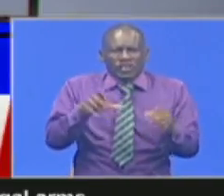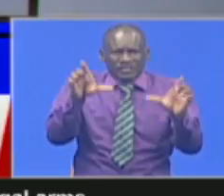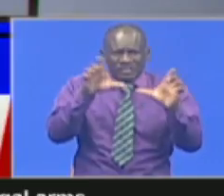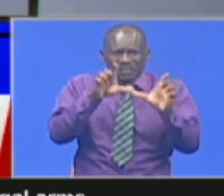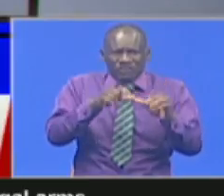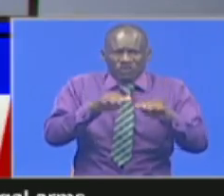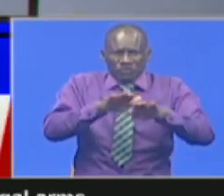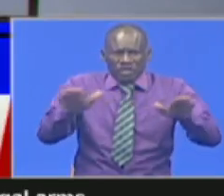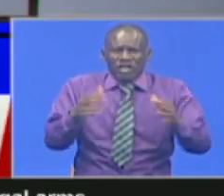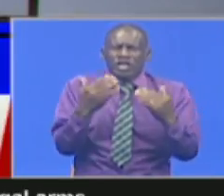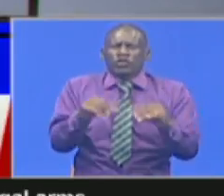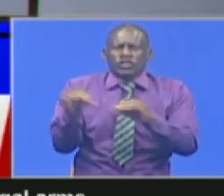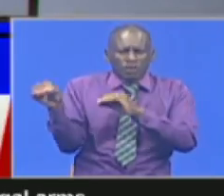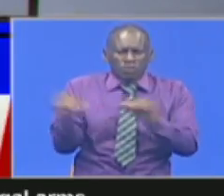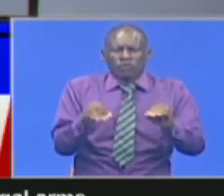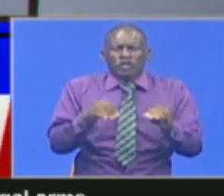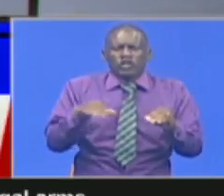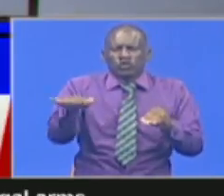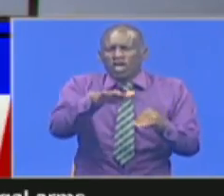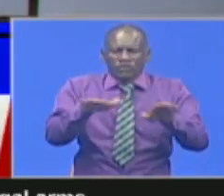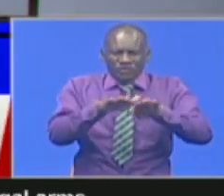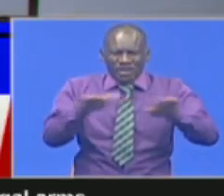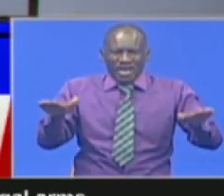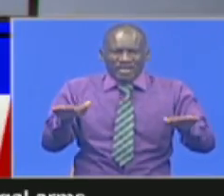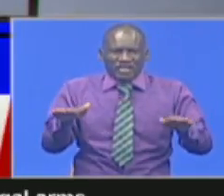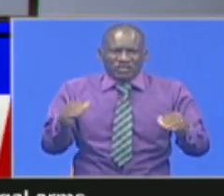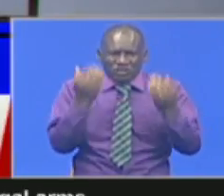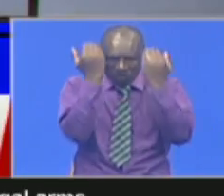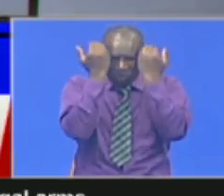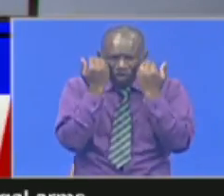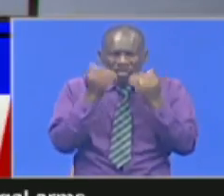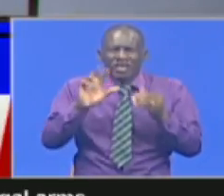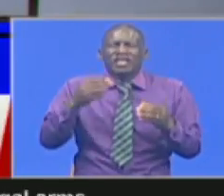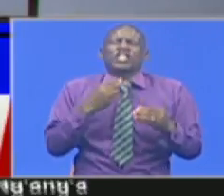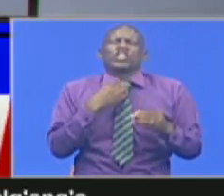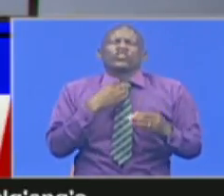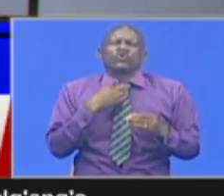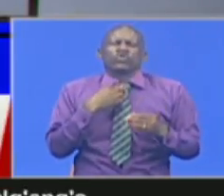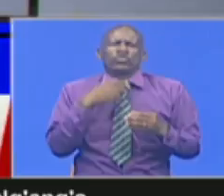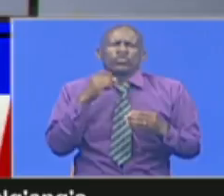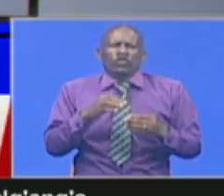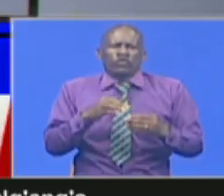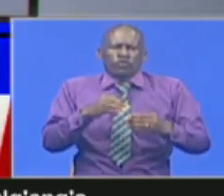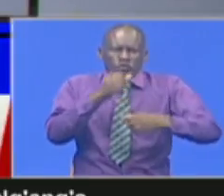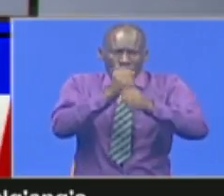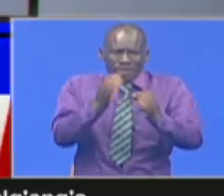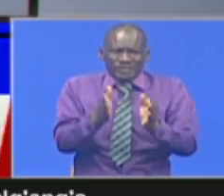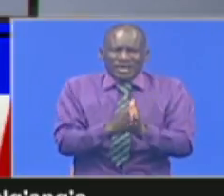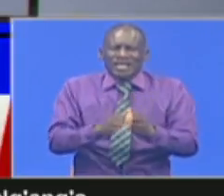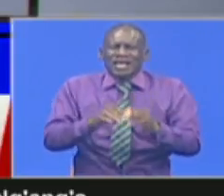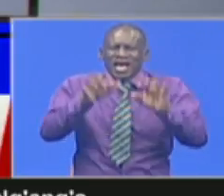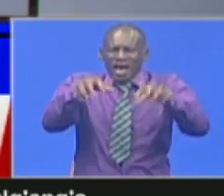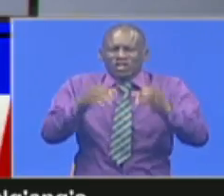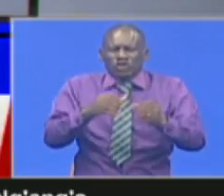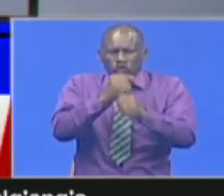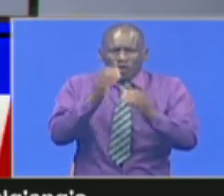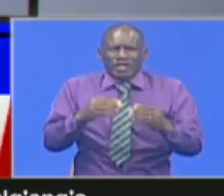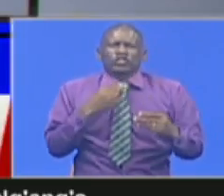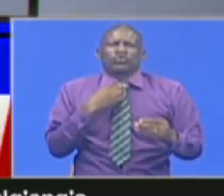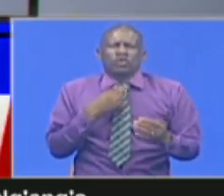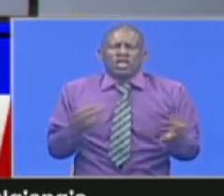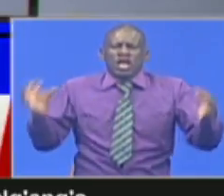and Lands Court. The Kenya Union of Commercial Food and Allied Workers and the Kenya Plantation and Agricultural Workers Union have joined the firm